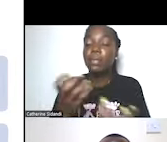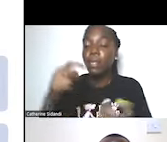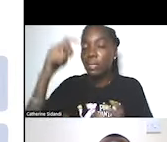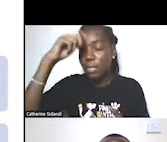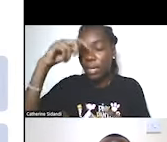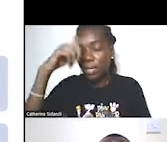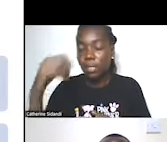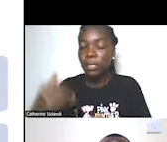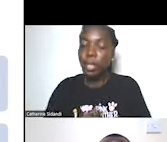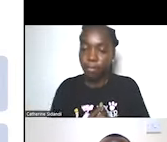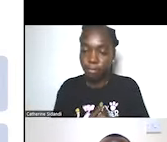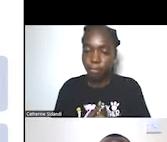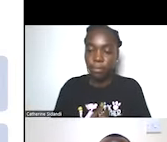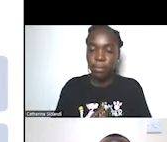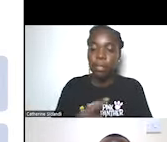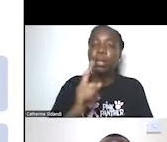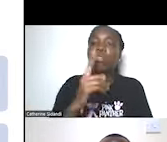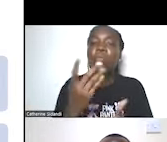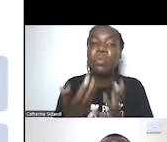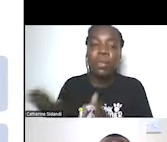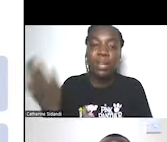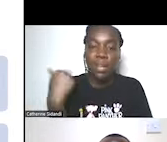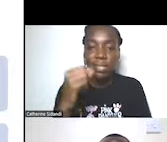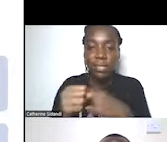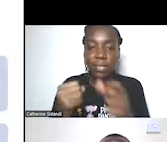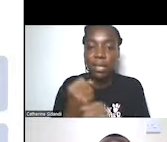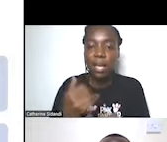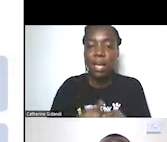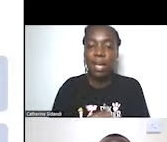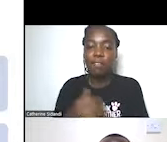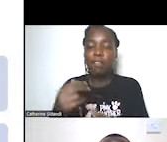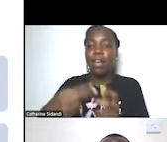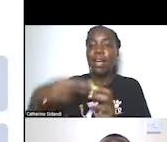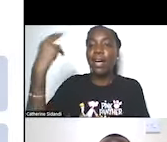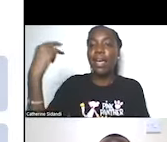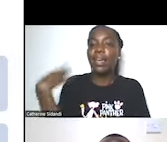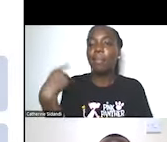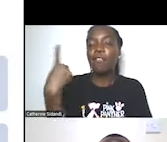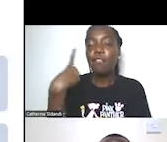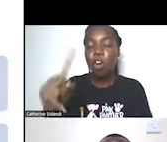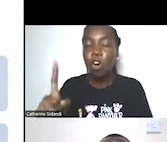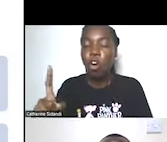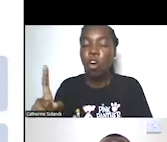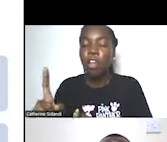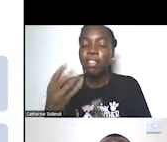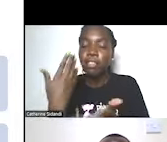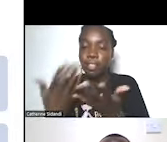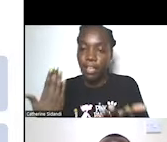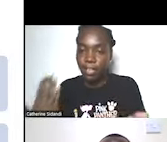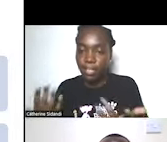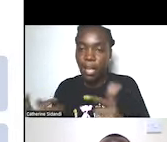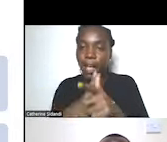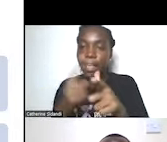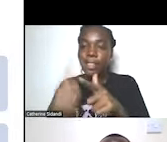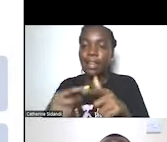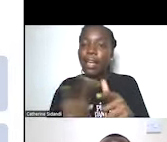had a high number of demand for our products last year, and we foresee the same